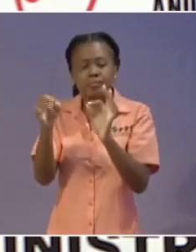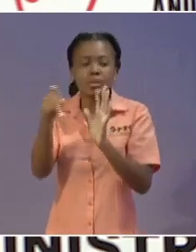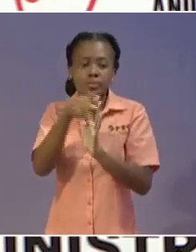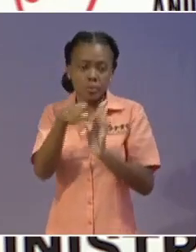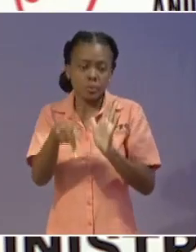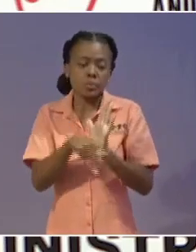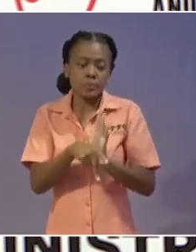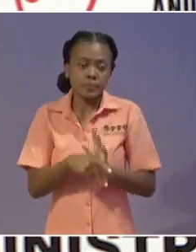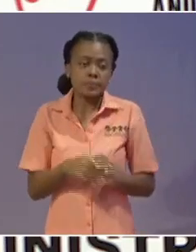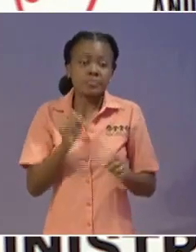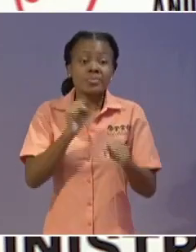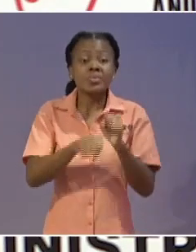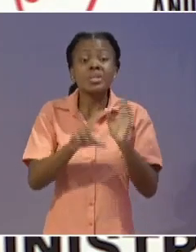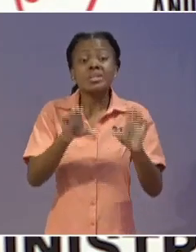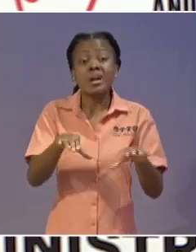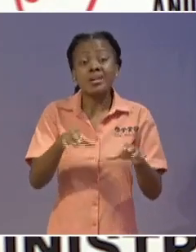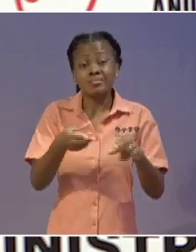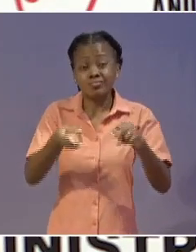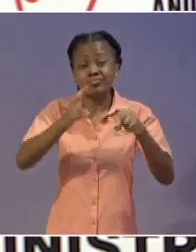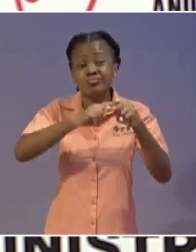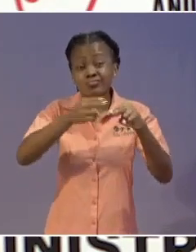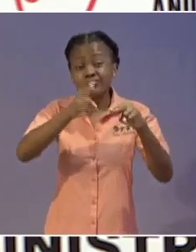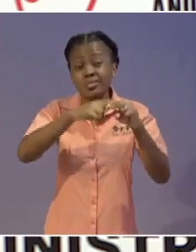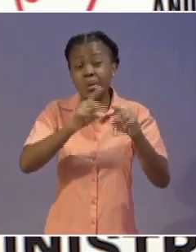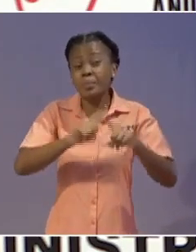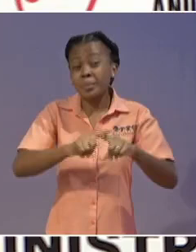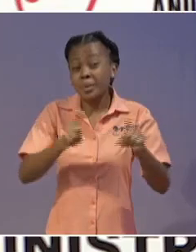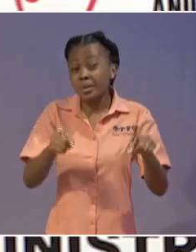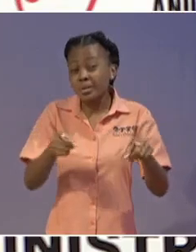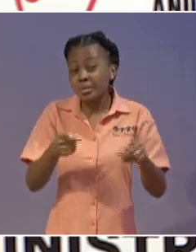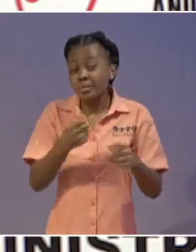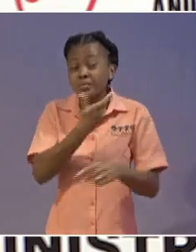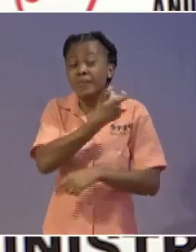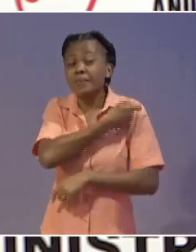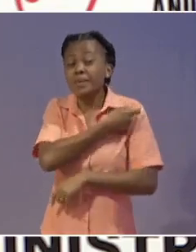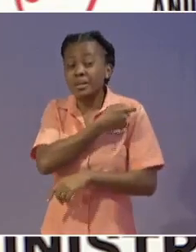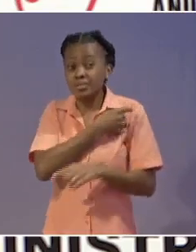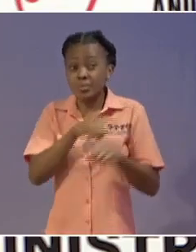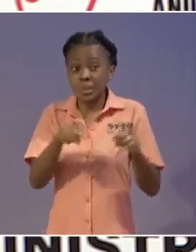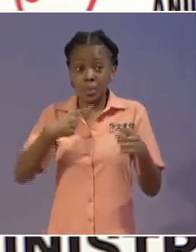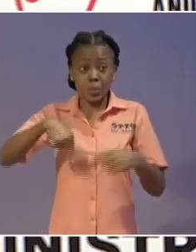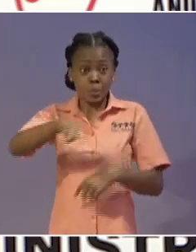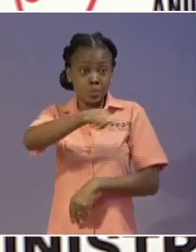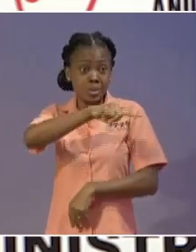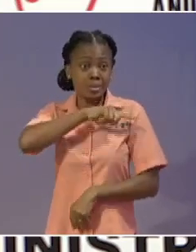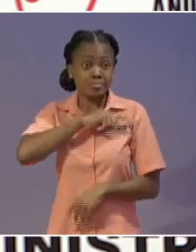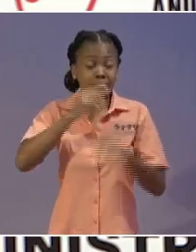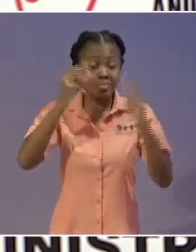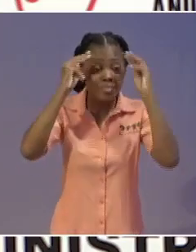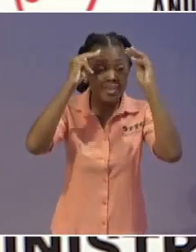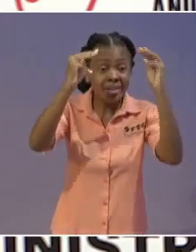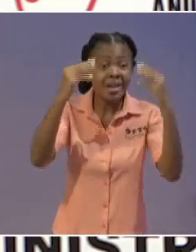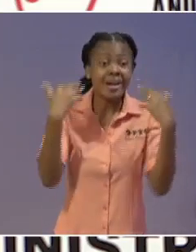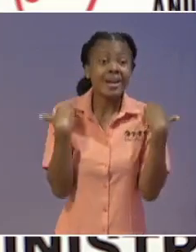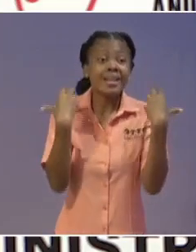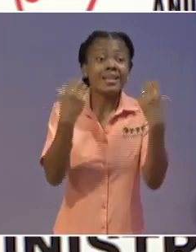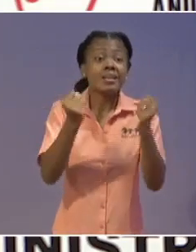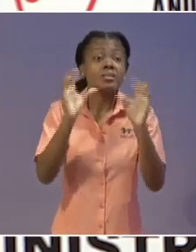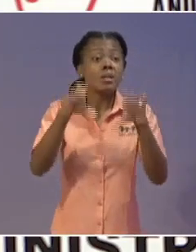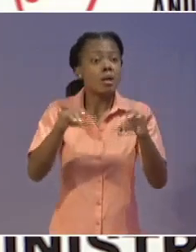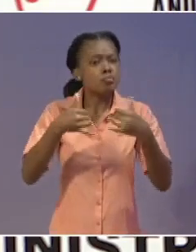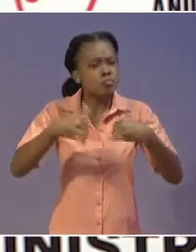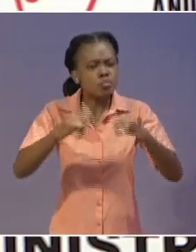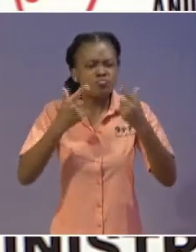we will continue to try at the Ministry of Health to reach as many people as we can by, of course, advocating for vaccination. Thank